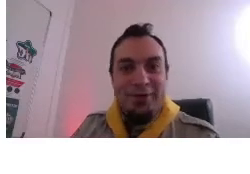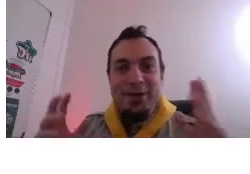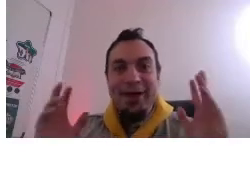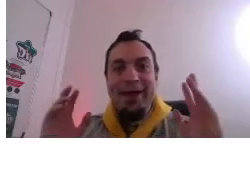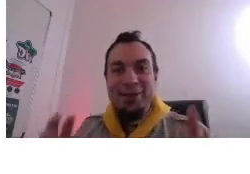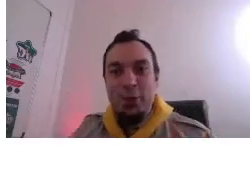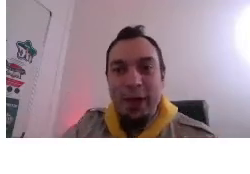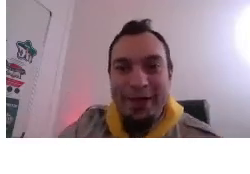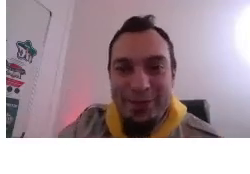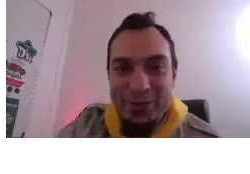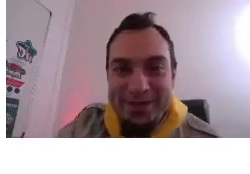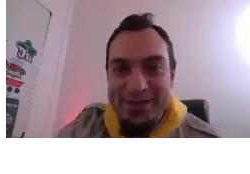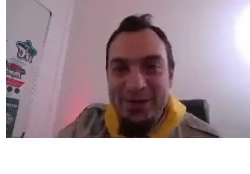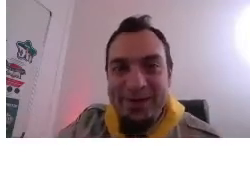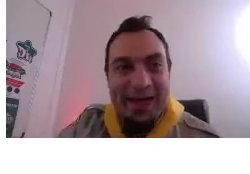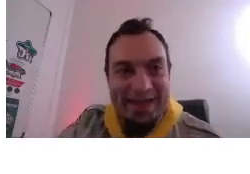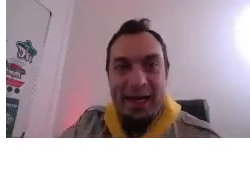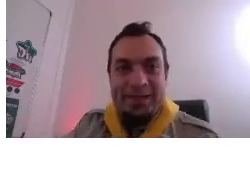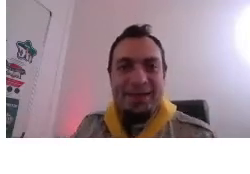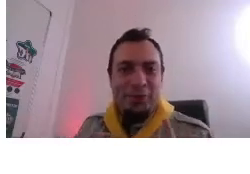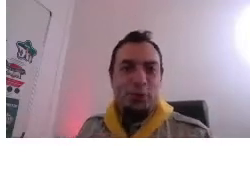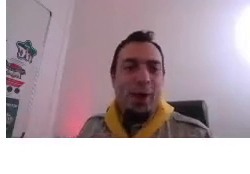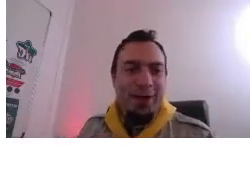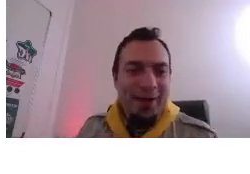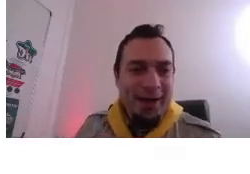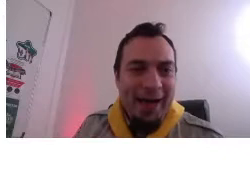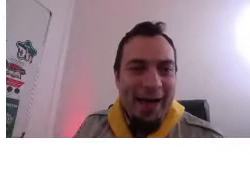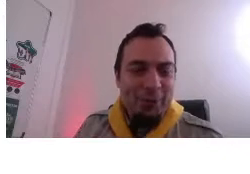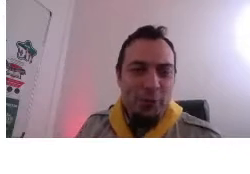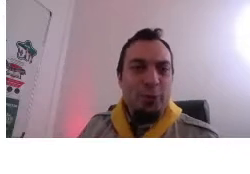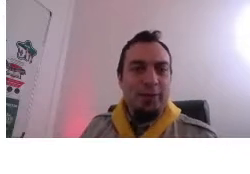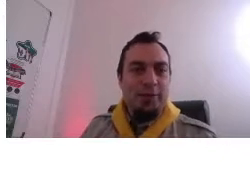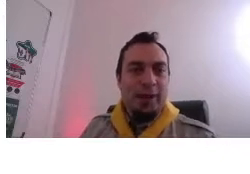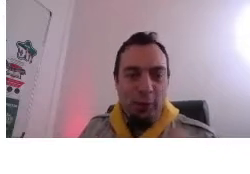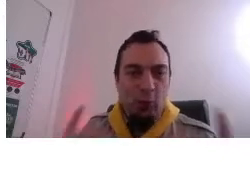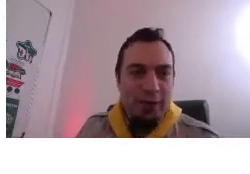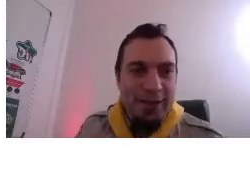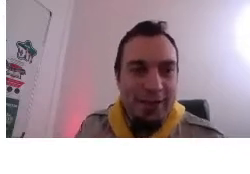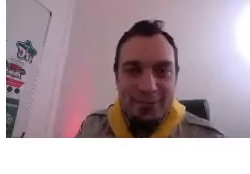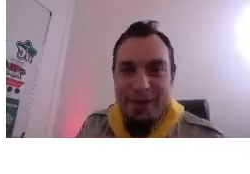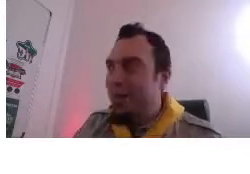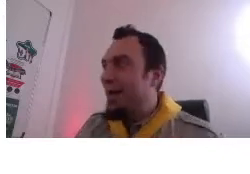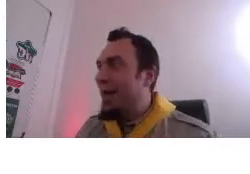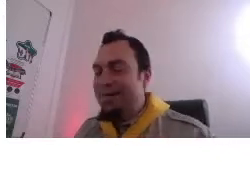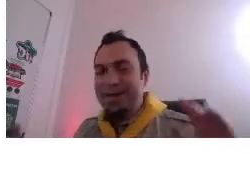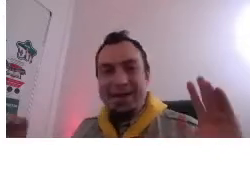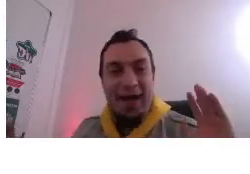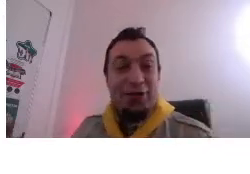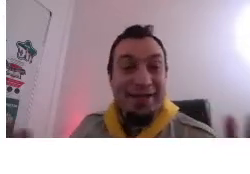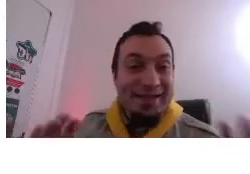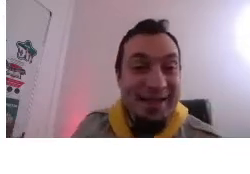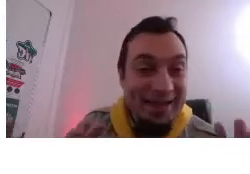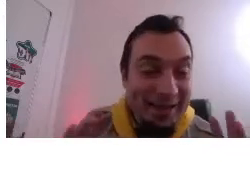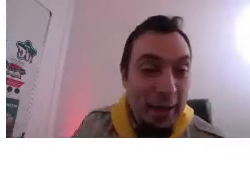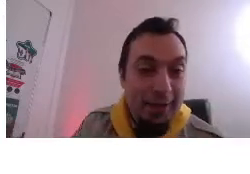Hey, good morning, everybody, and welcome to this very exciting new way how to beat the quarantine and